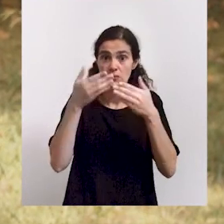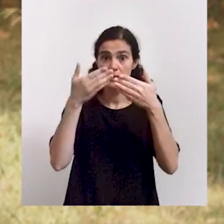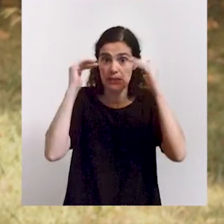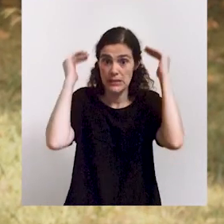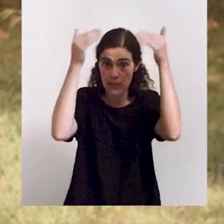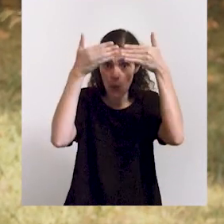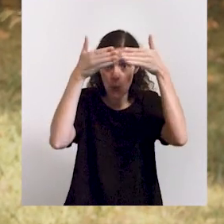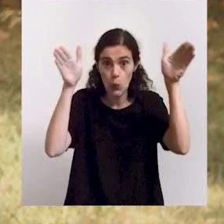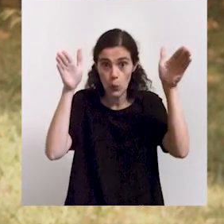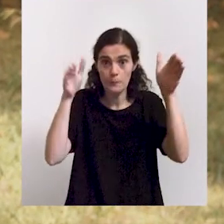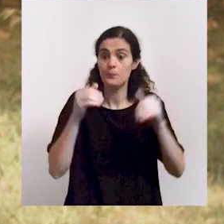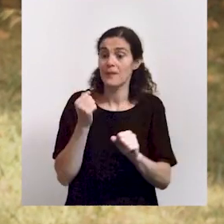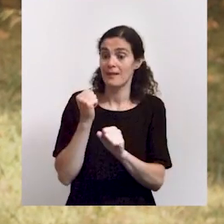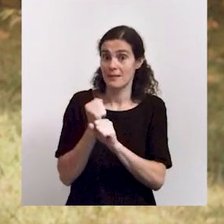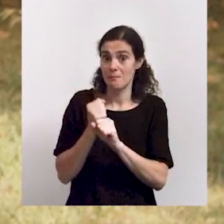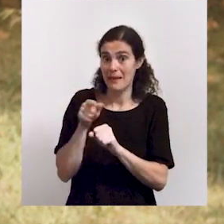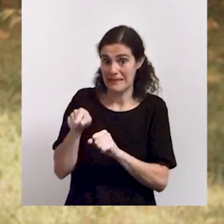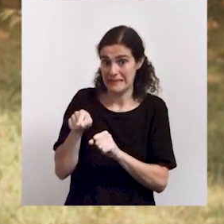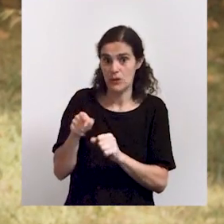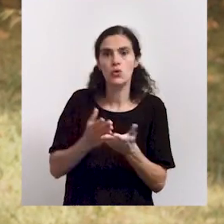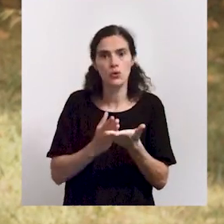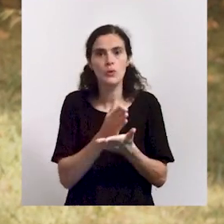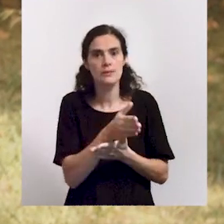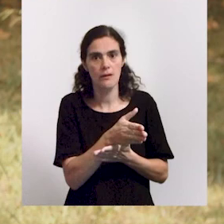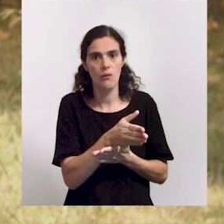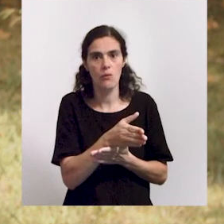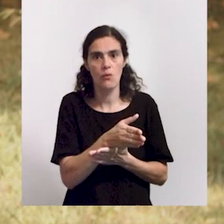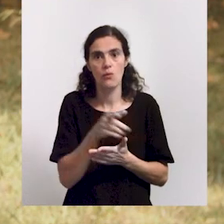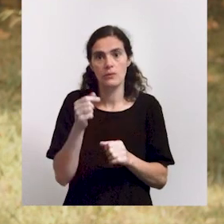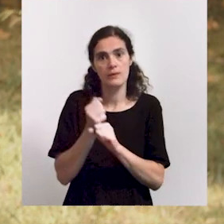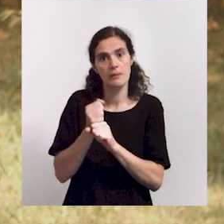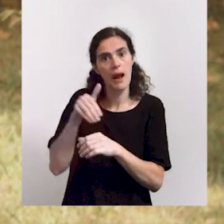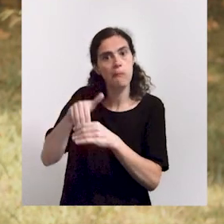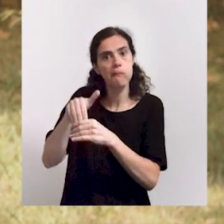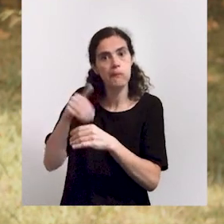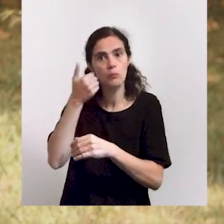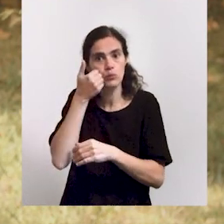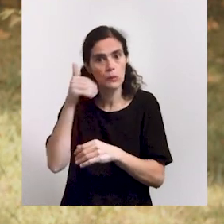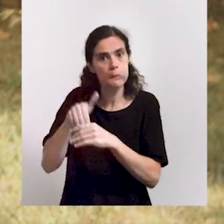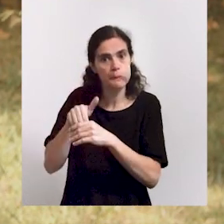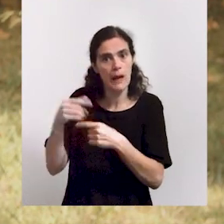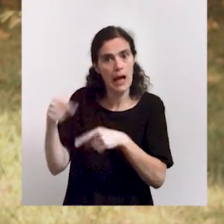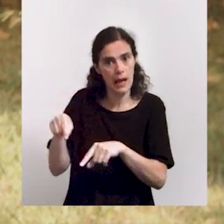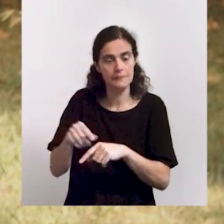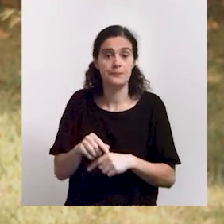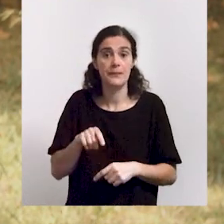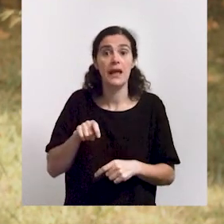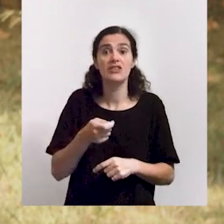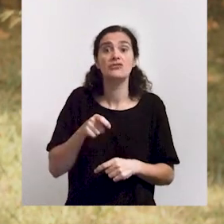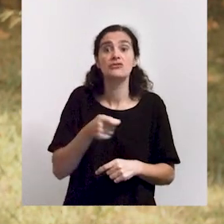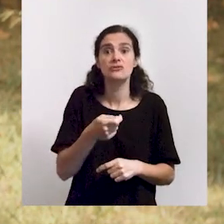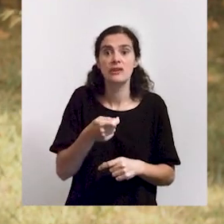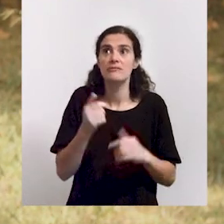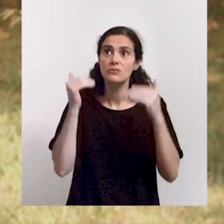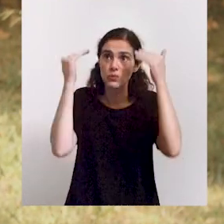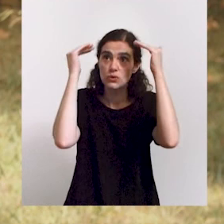So this work is a continuation of the work which is inside the museum. And the key to open the sky